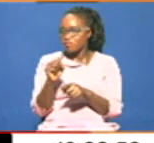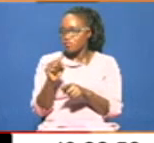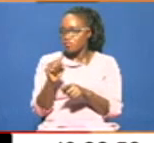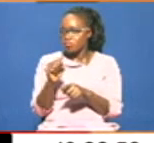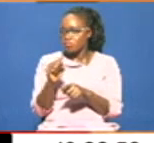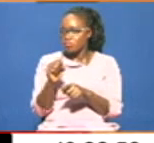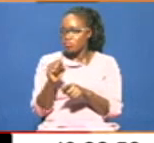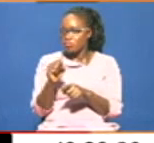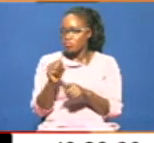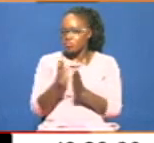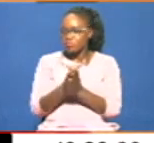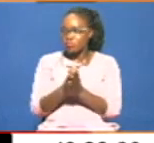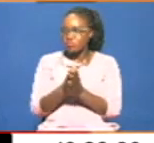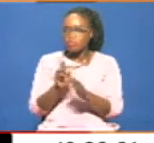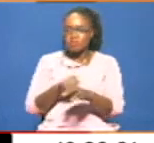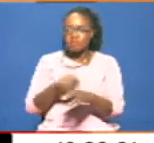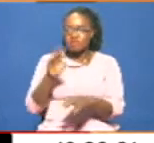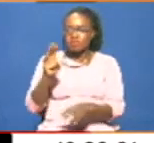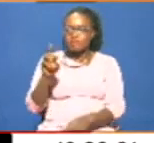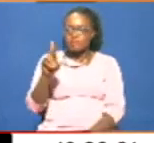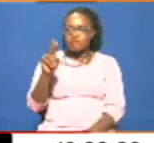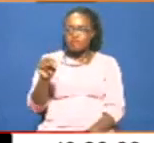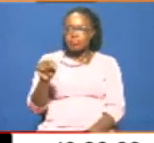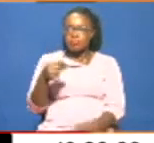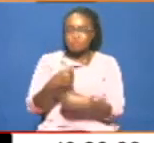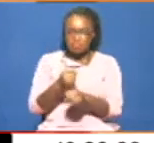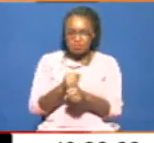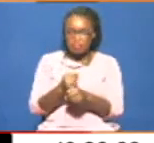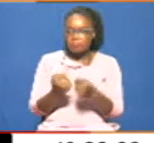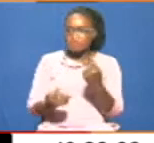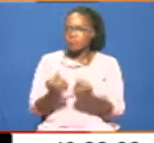when Burn manufactures and produces Jiko Koa,